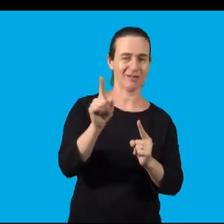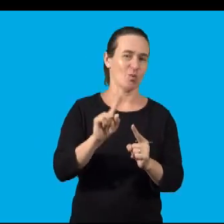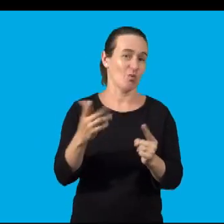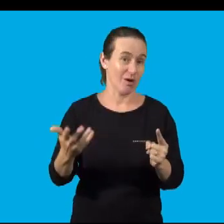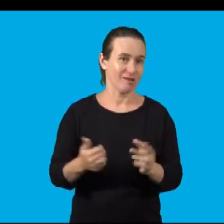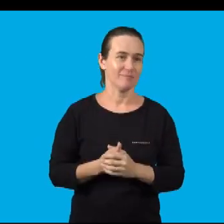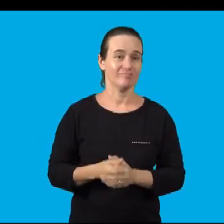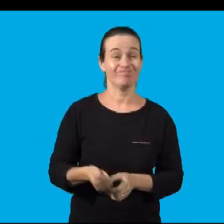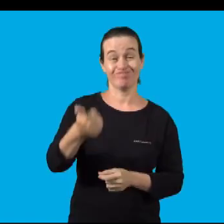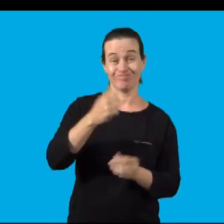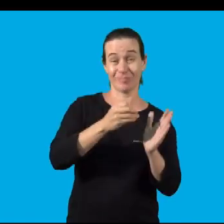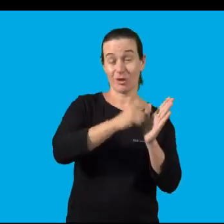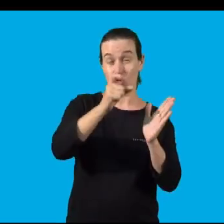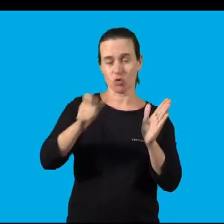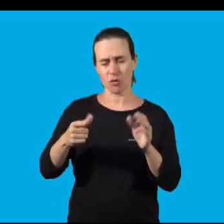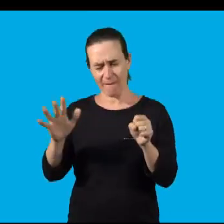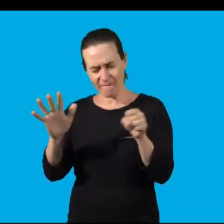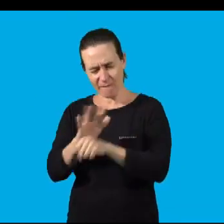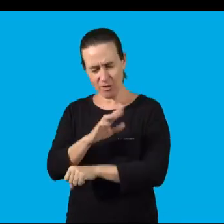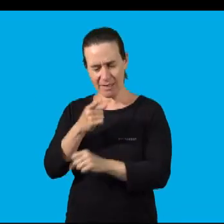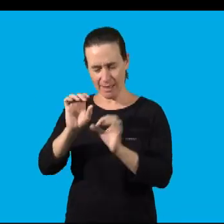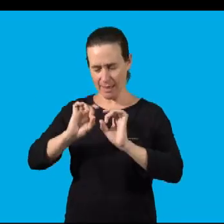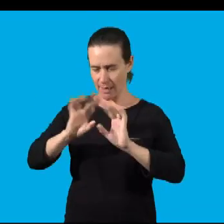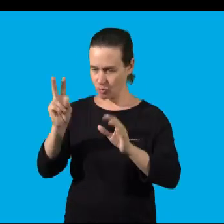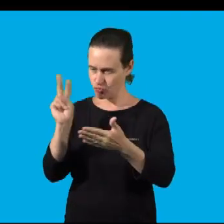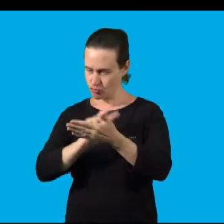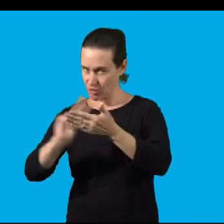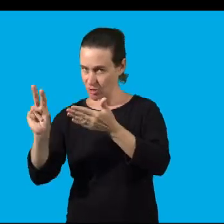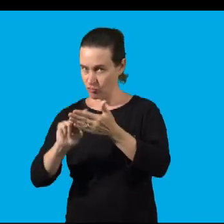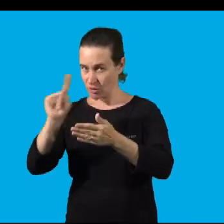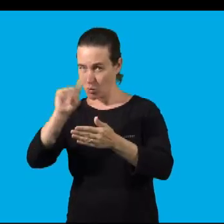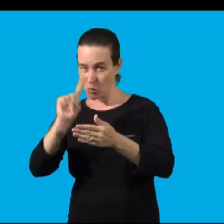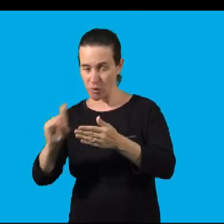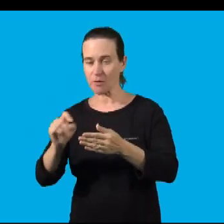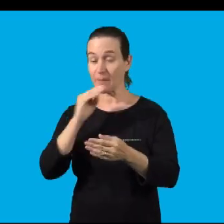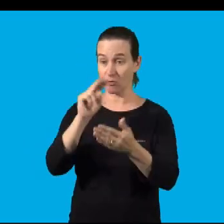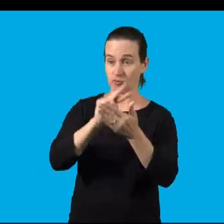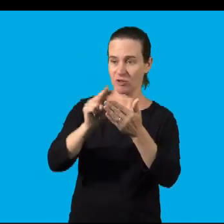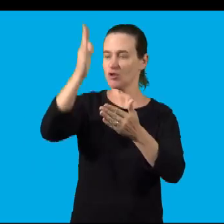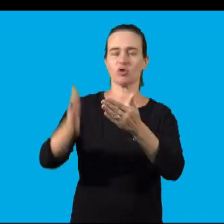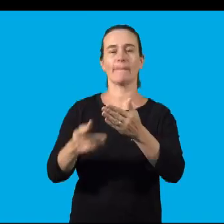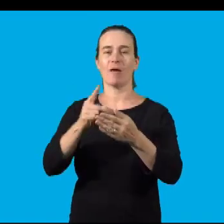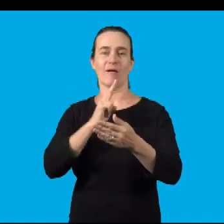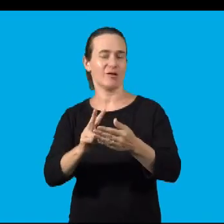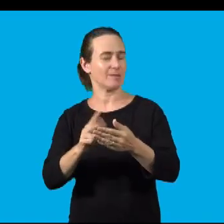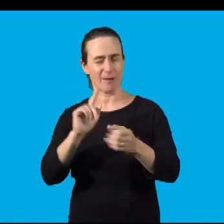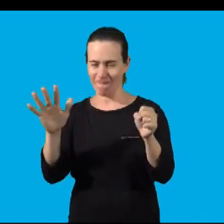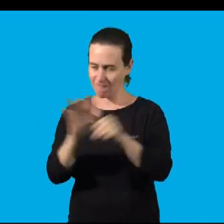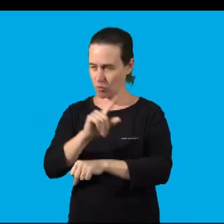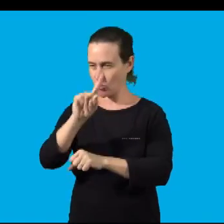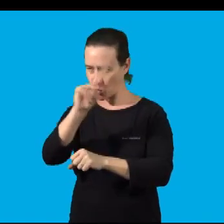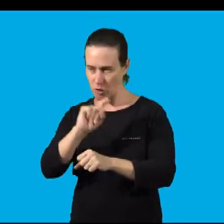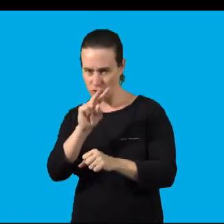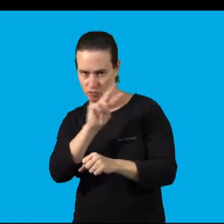extracts. Many learners did not read the questions in their entirety, so the entire question, and